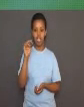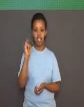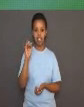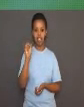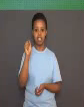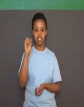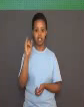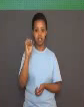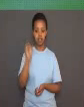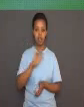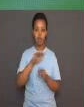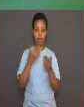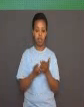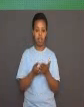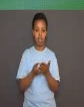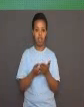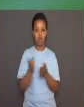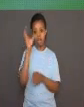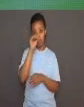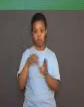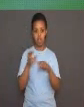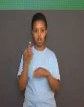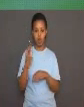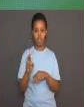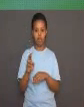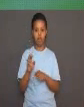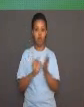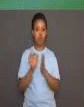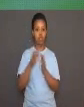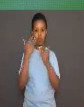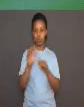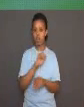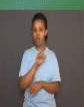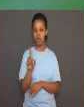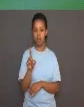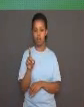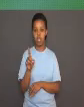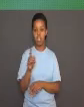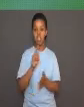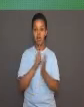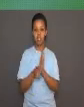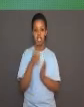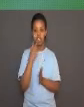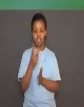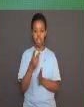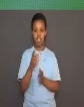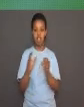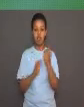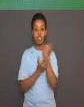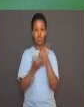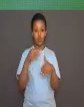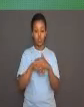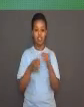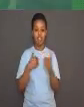also completely random. If we look at the example of woodlice, we can see kinesis